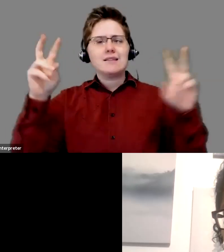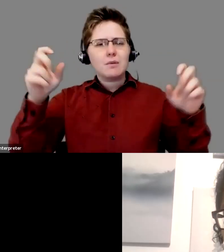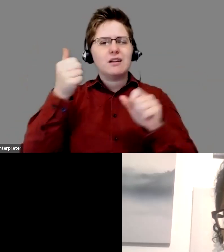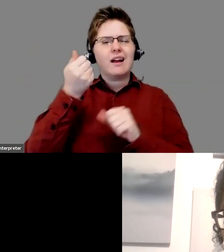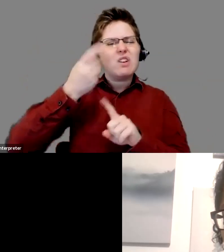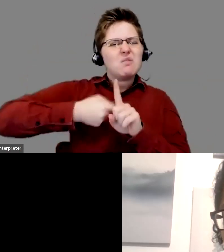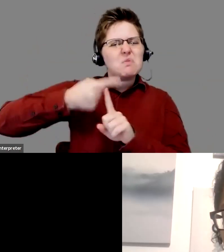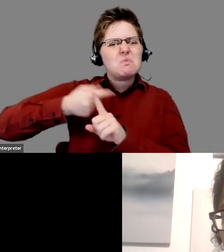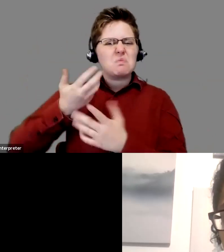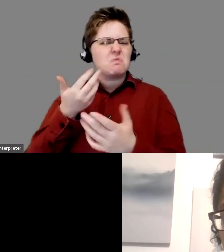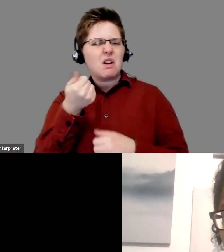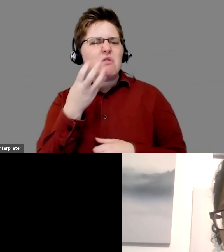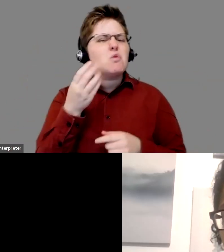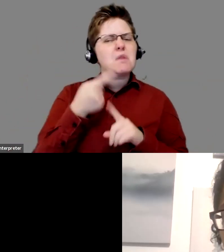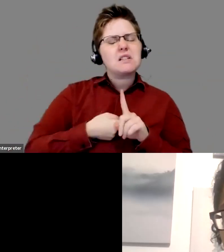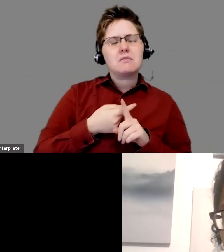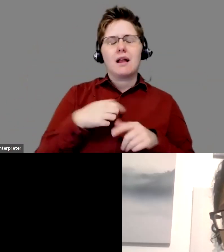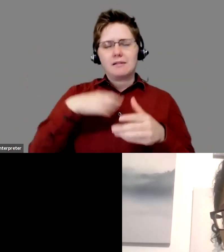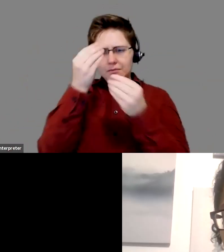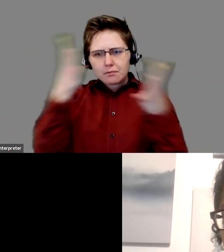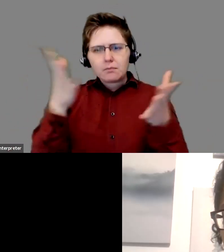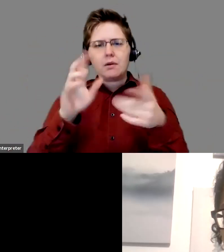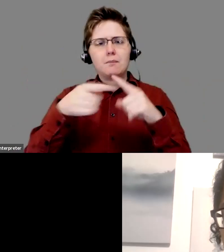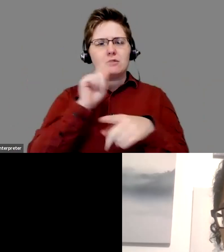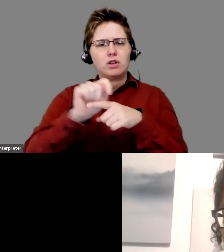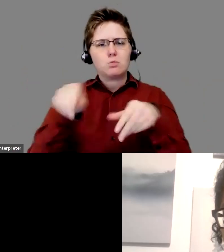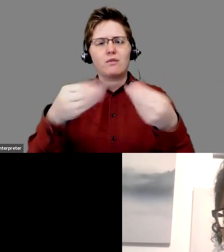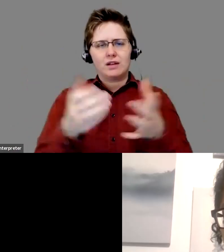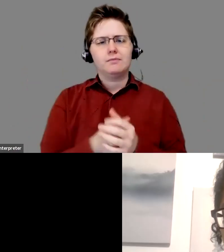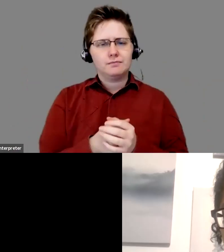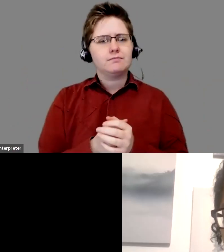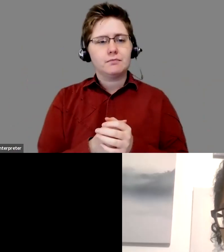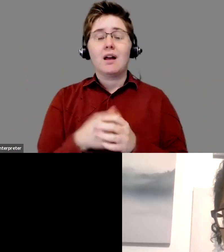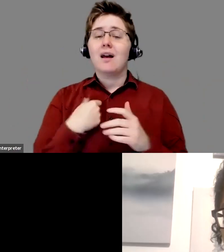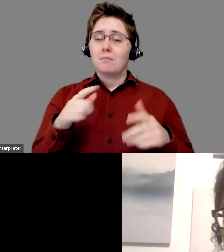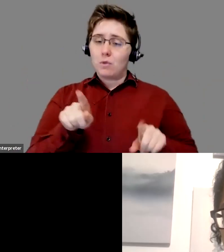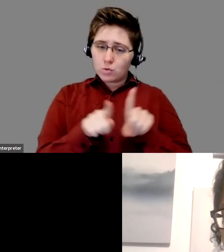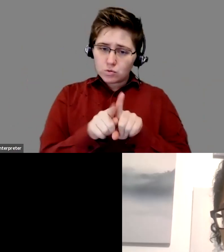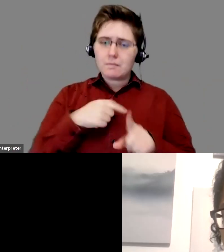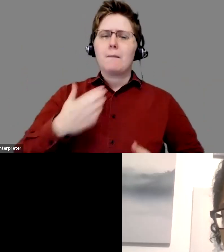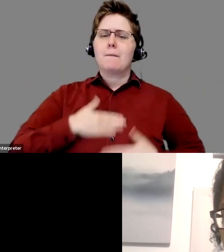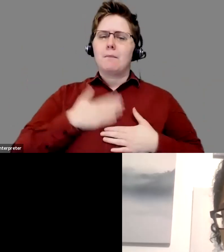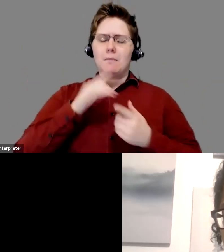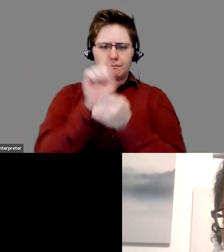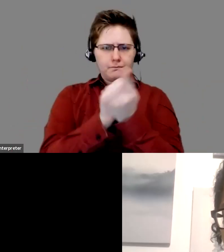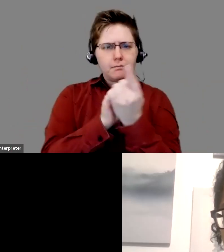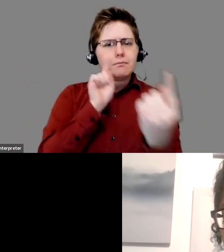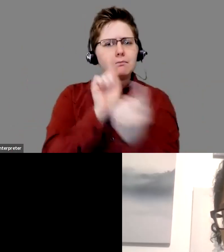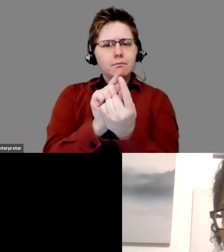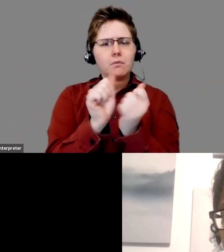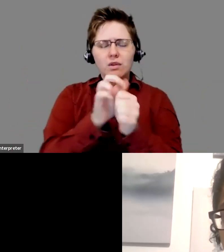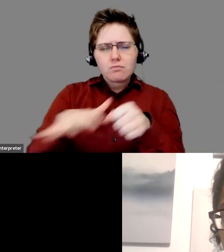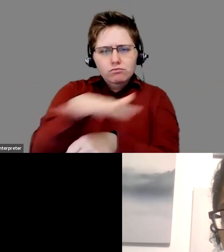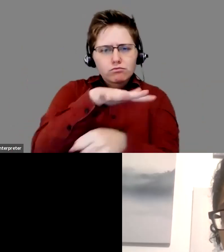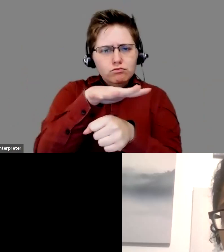and I keep ADA coordinators up to date on trainings provided. I am also more than happy to meet one-on-one with local jurisdictions in order